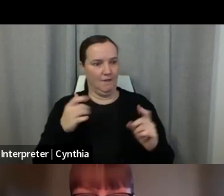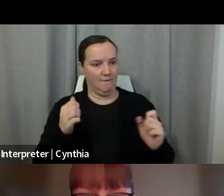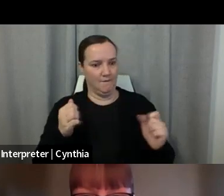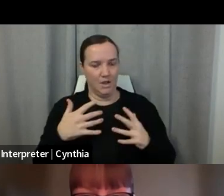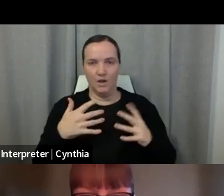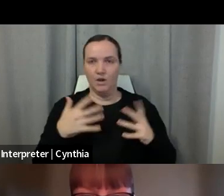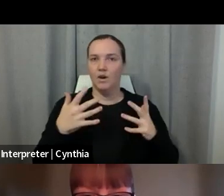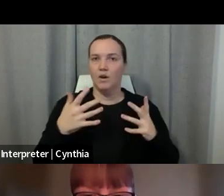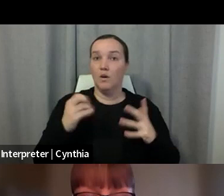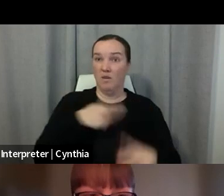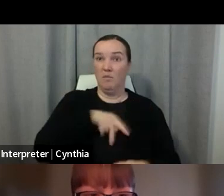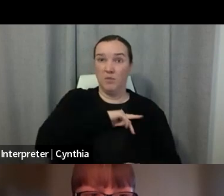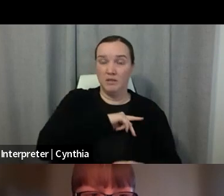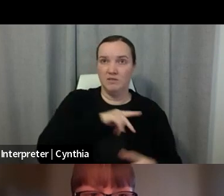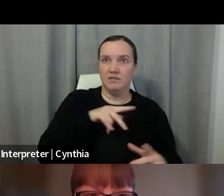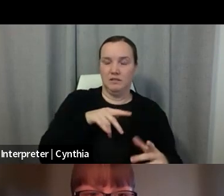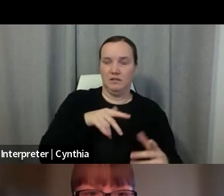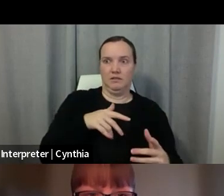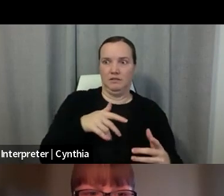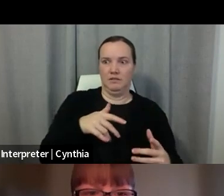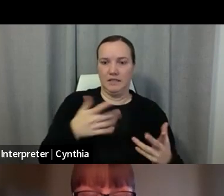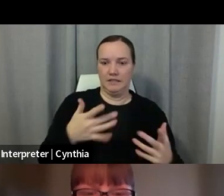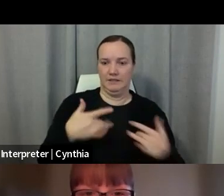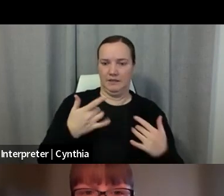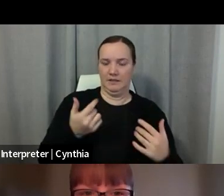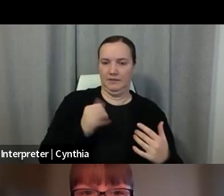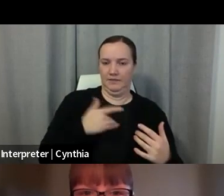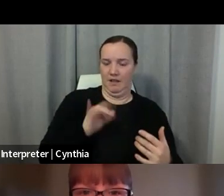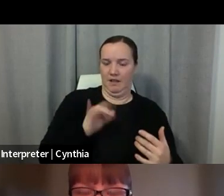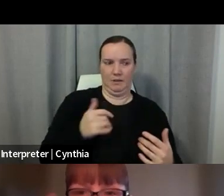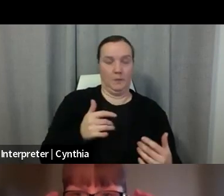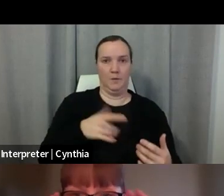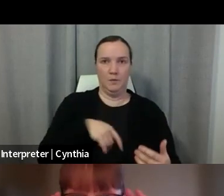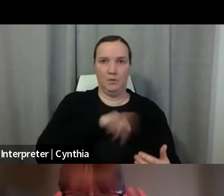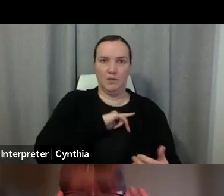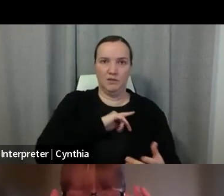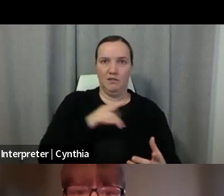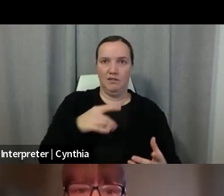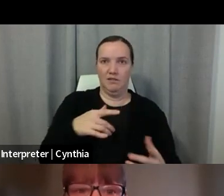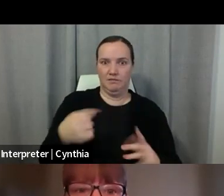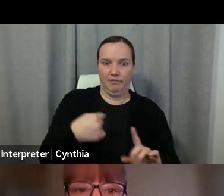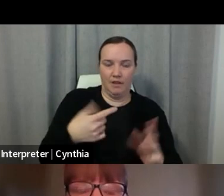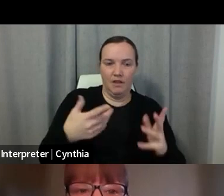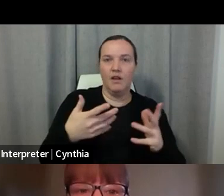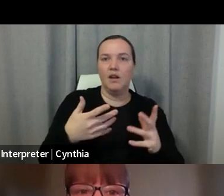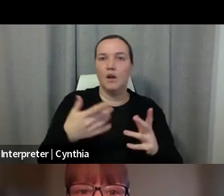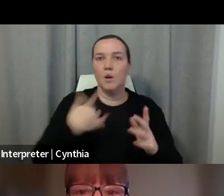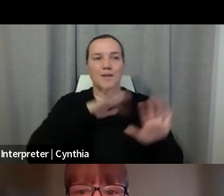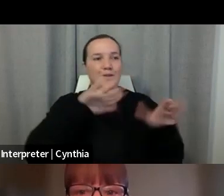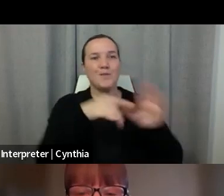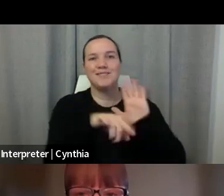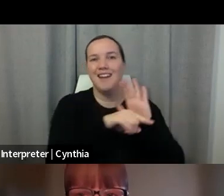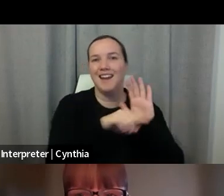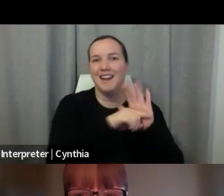talked about, is taking things personally. And as humans, we tend to focus on the negative as opposed to